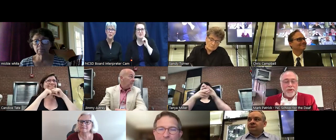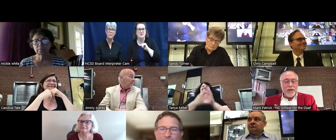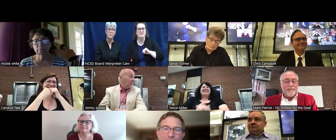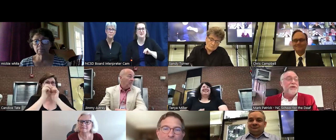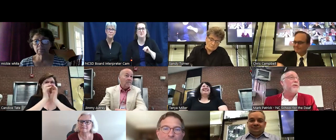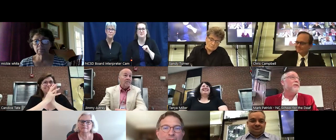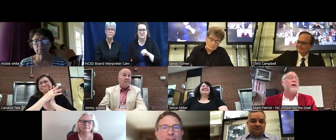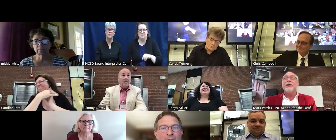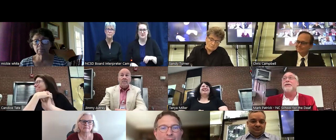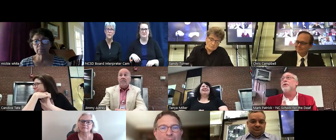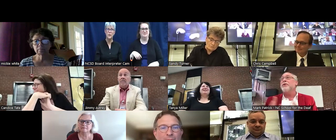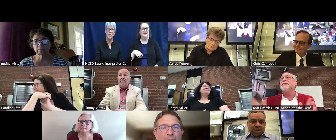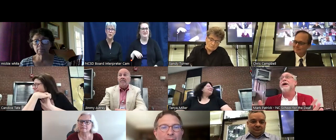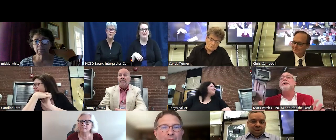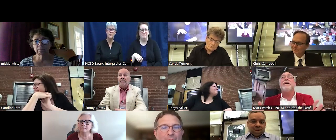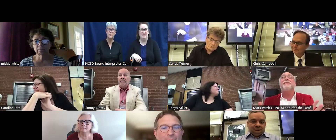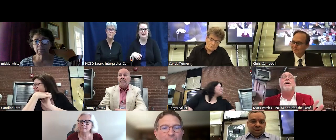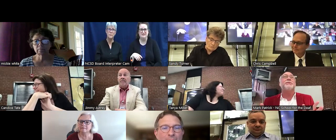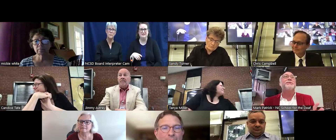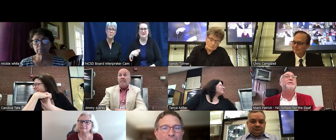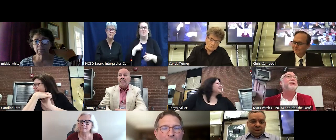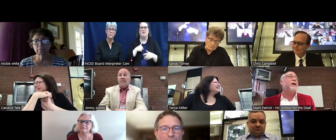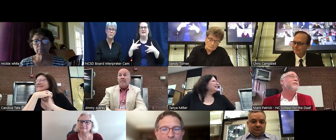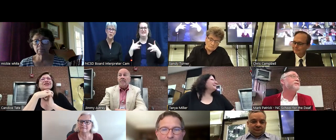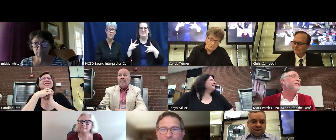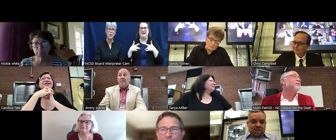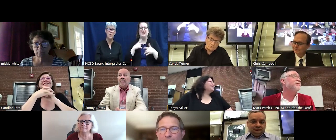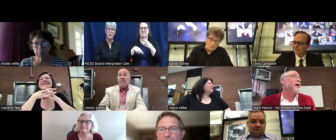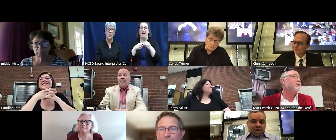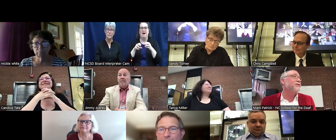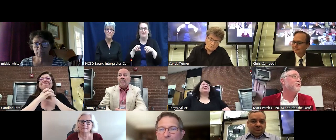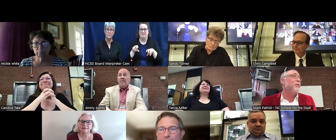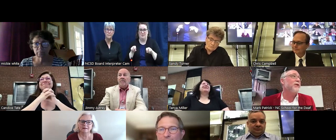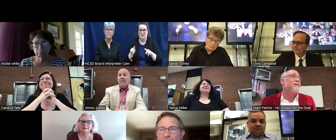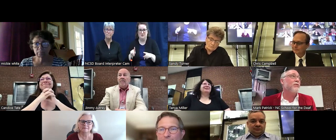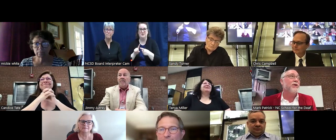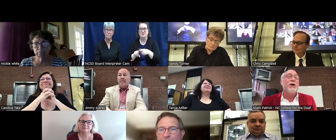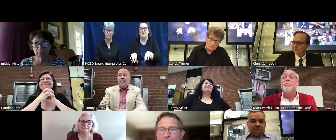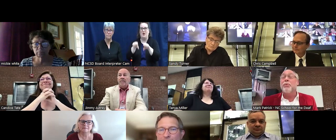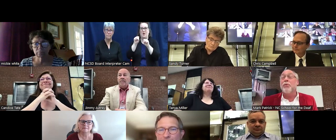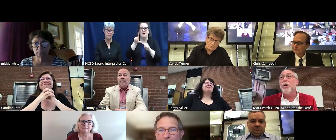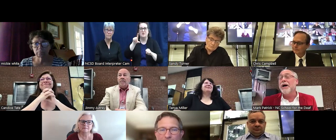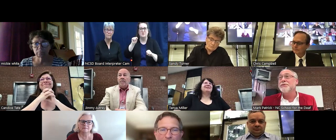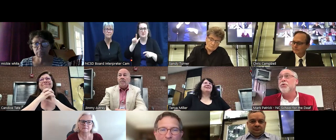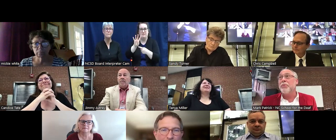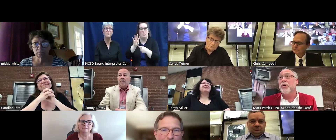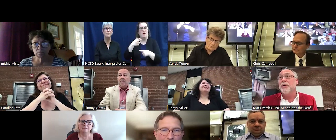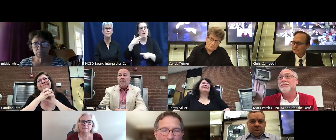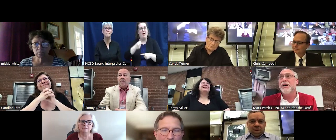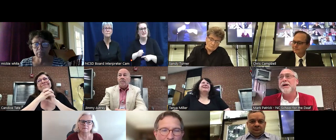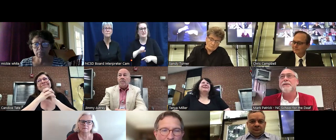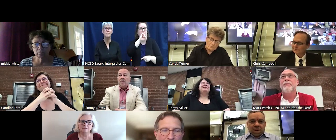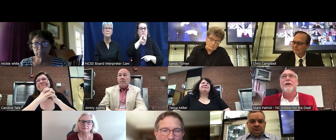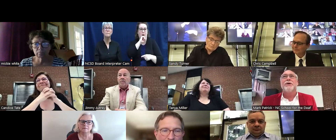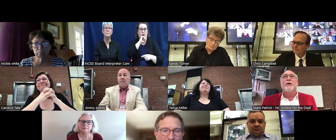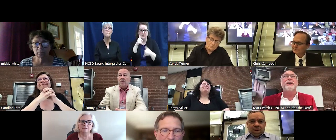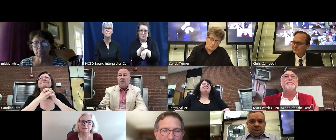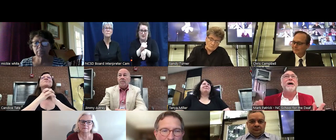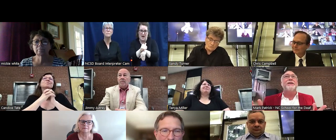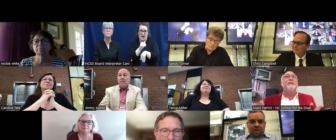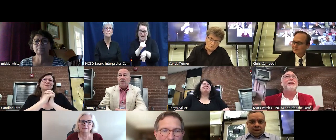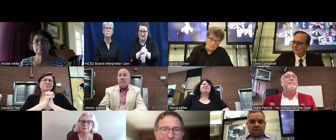are excited about the opportunity to host the 2024 high school prom tonight.